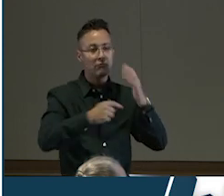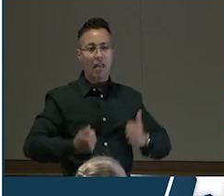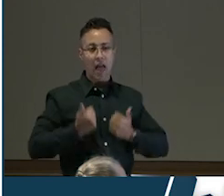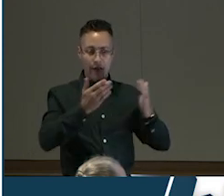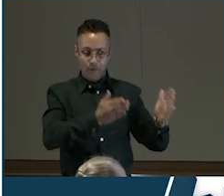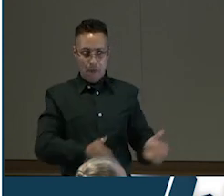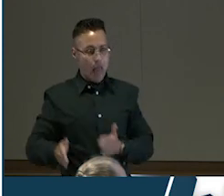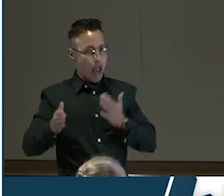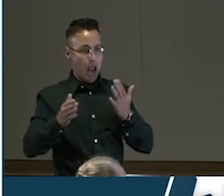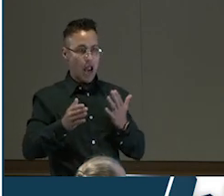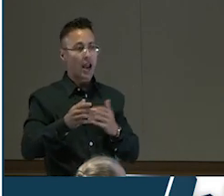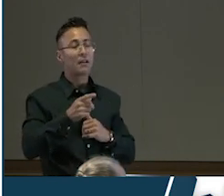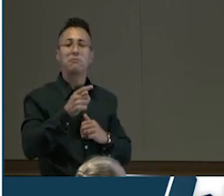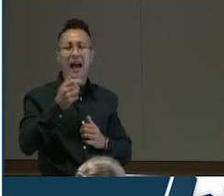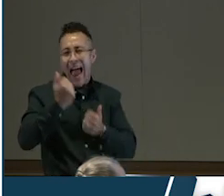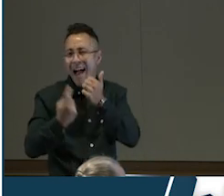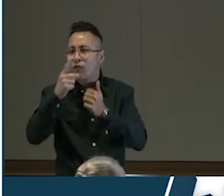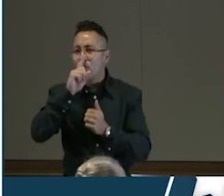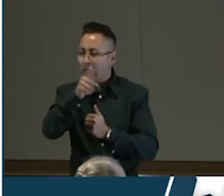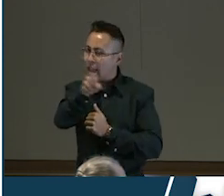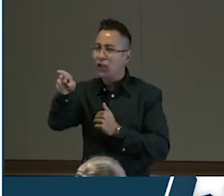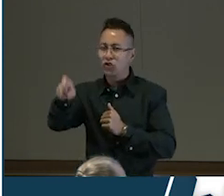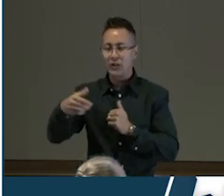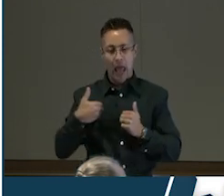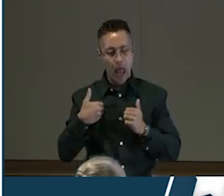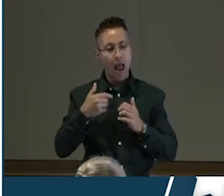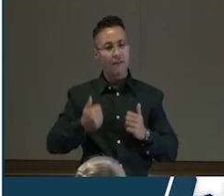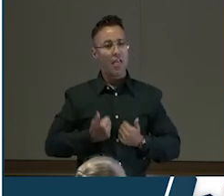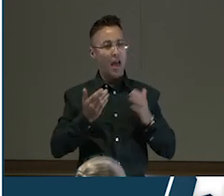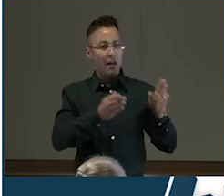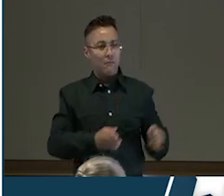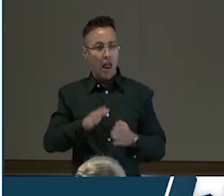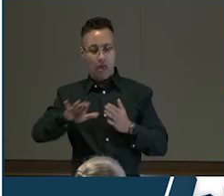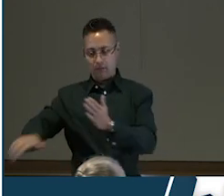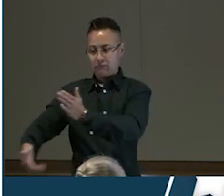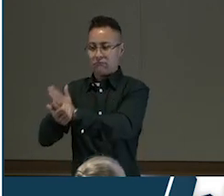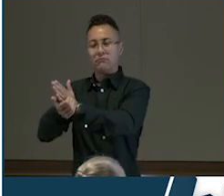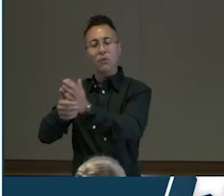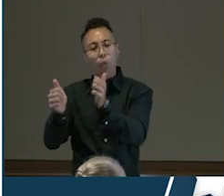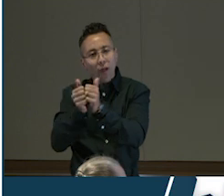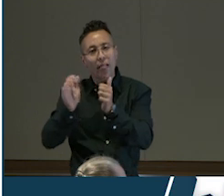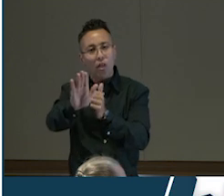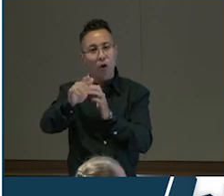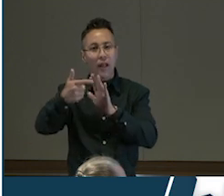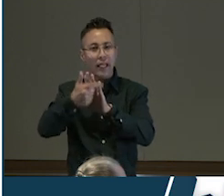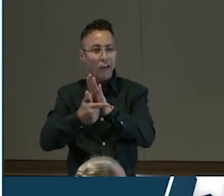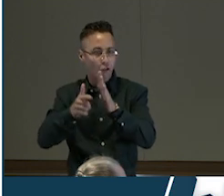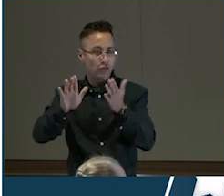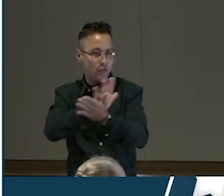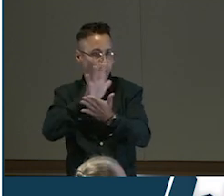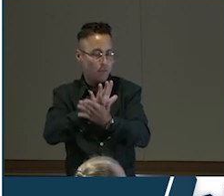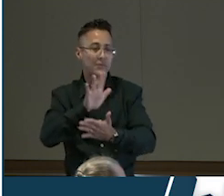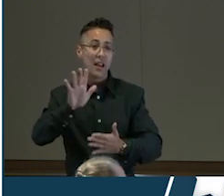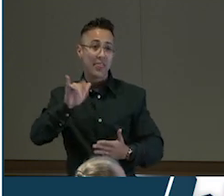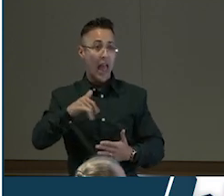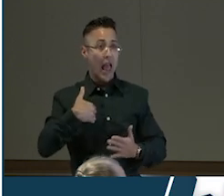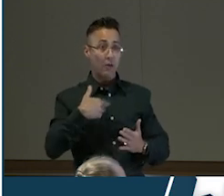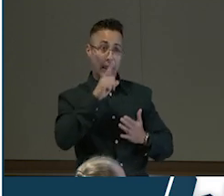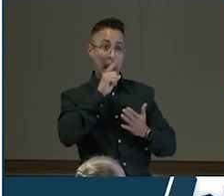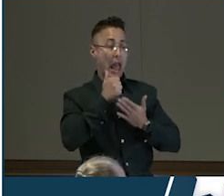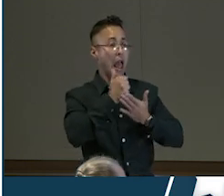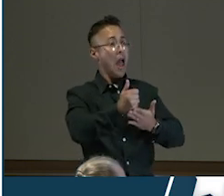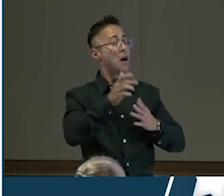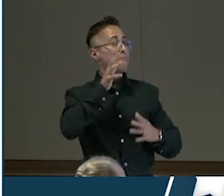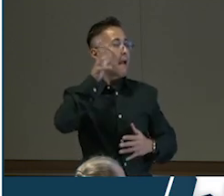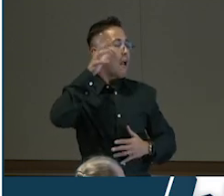should have a life plan to couple with their legal documents. Because that's where I find parents' peace of mind really